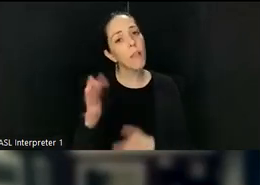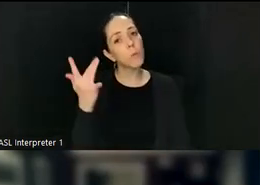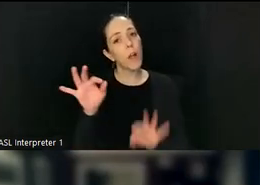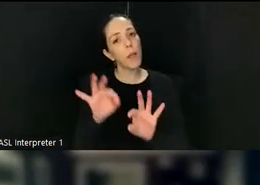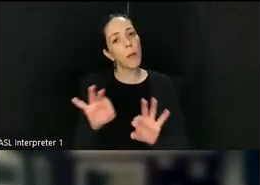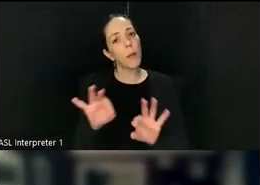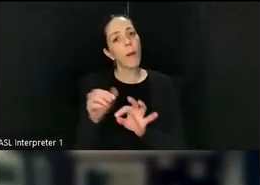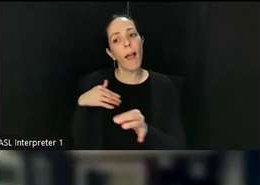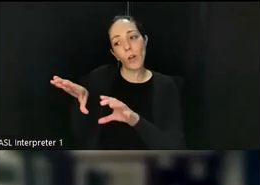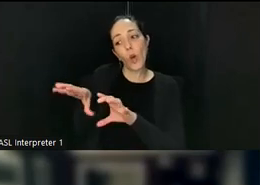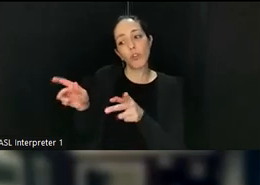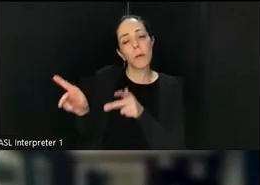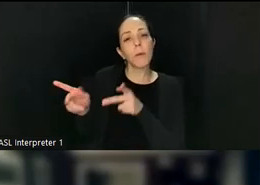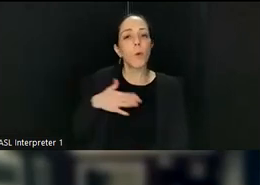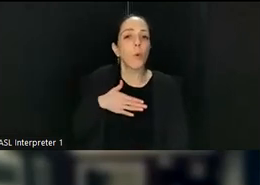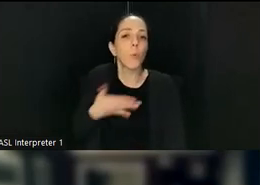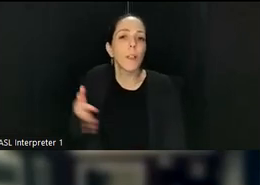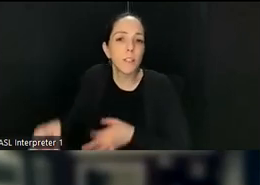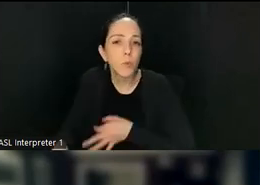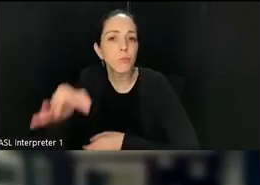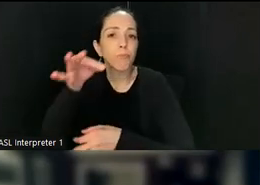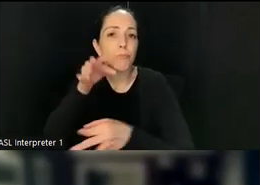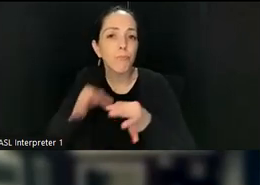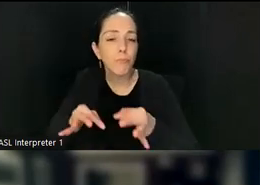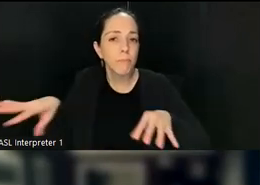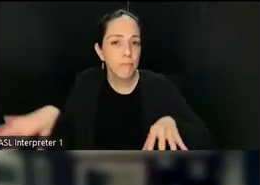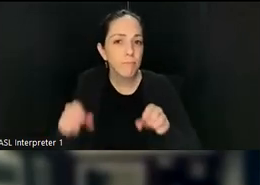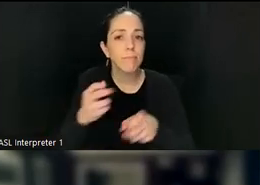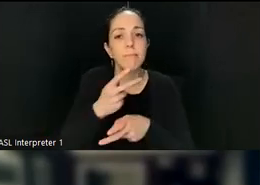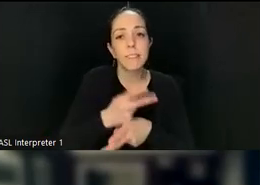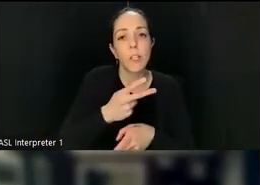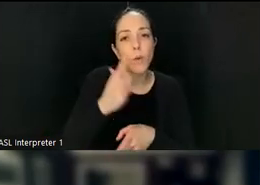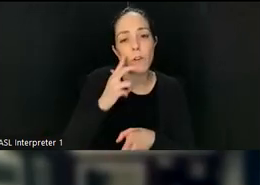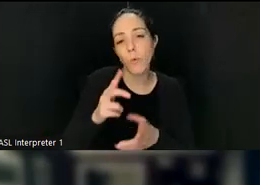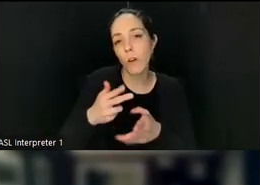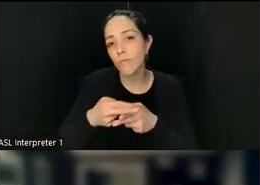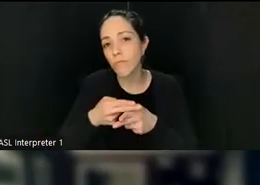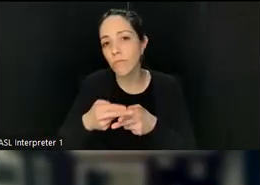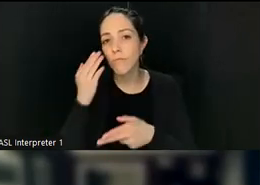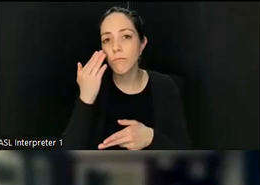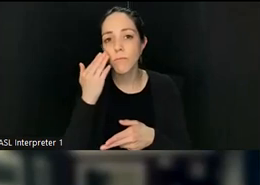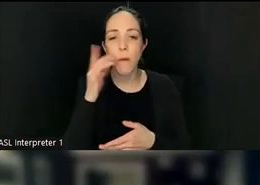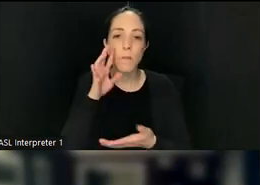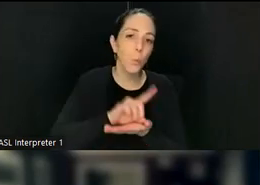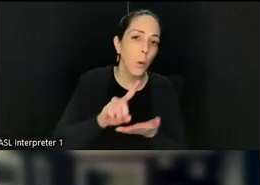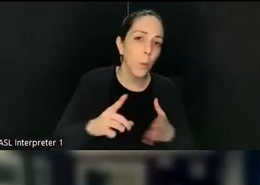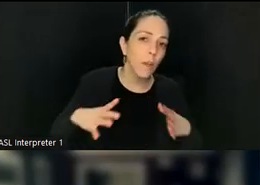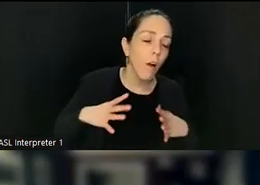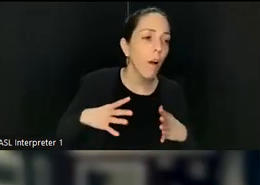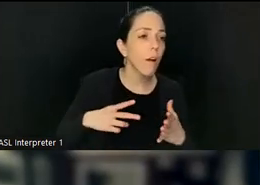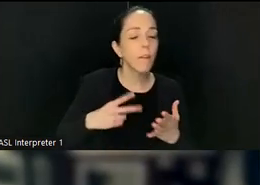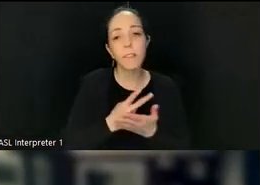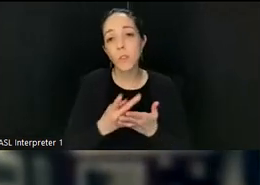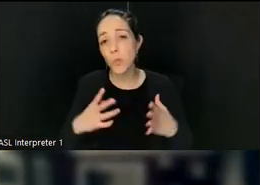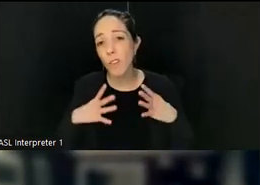person or each board member would have a month off or 2 weeks off, or it, I